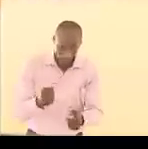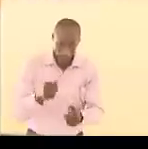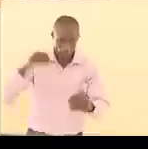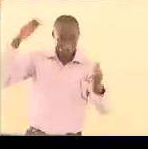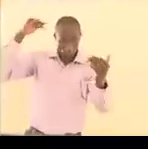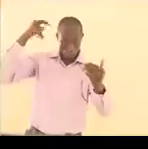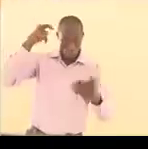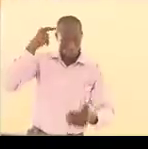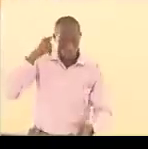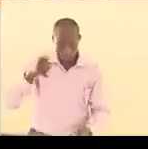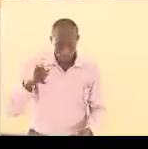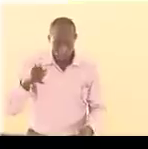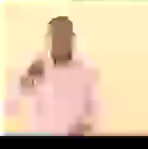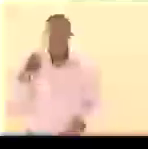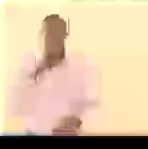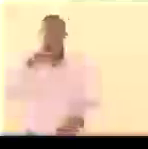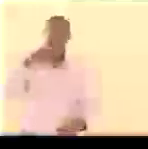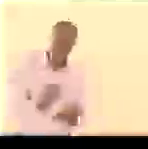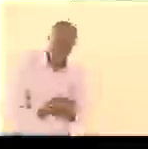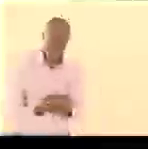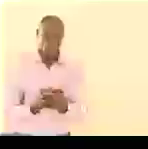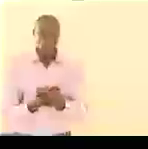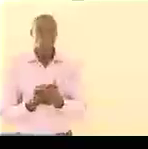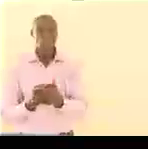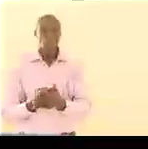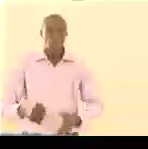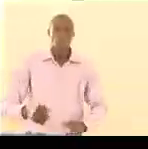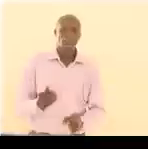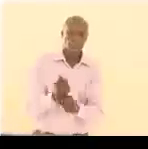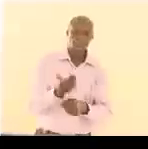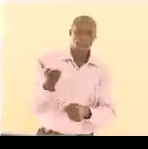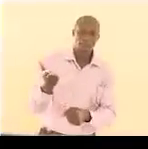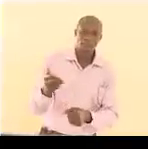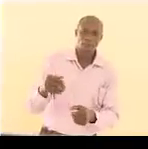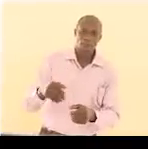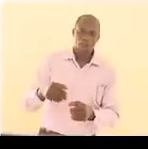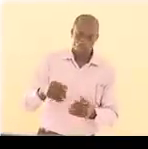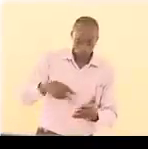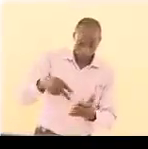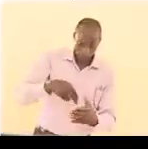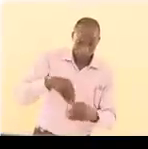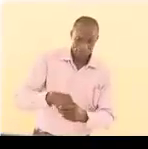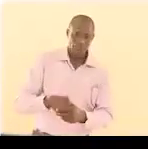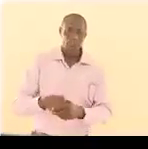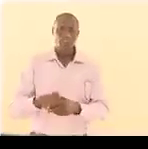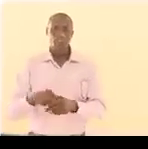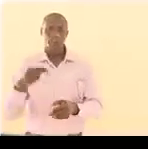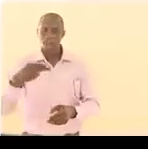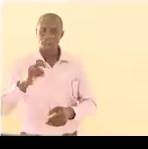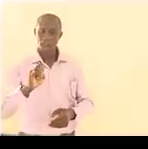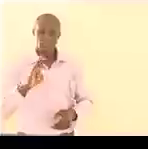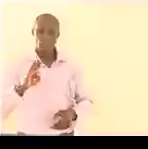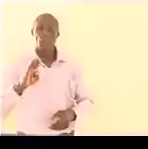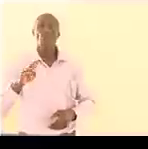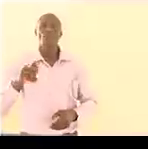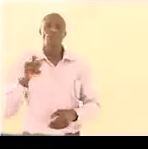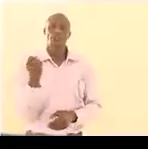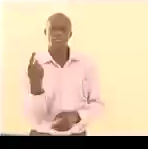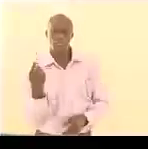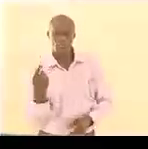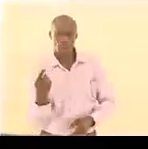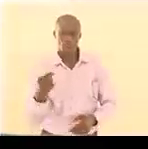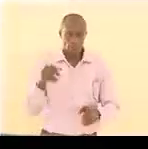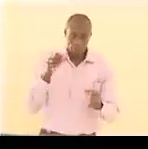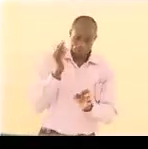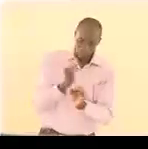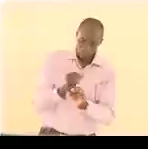blessings hoped for, the proof of the existence of realities not yet seen, as we read in Hebrews 11:1. Faith is